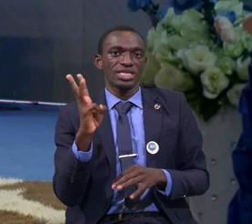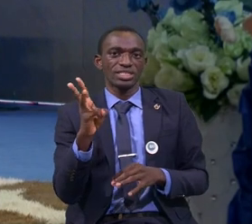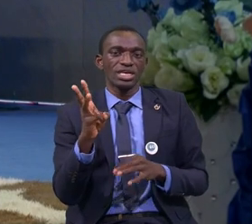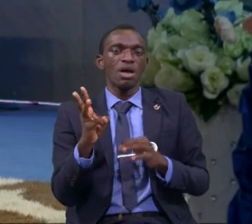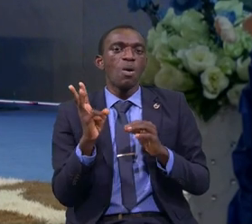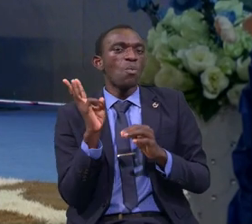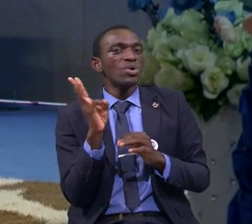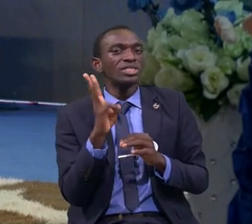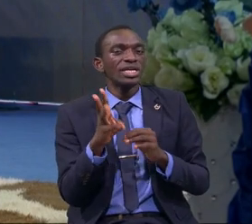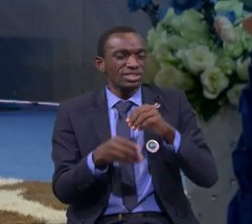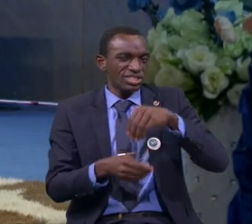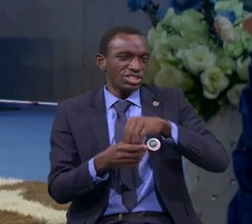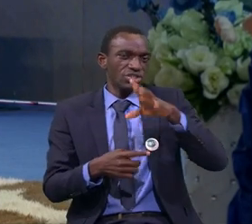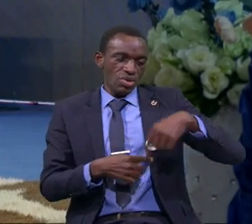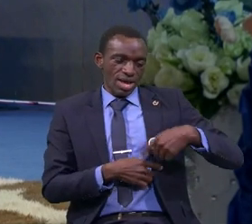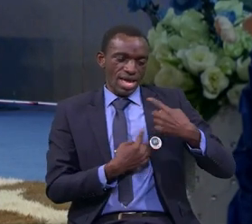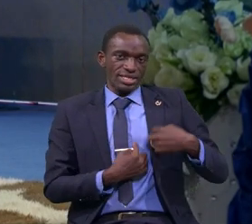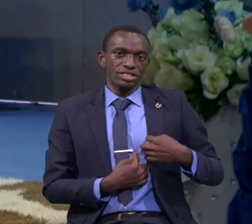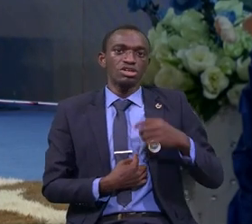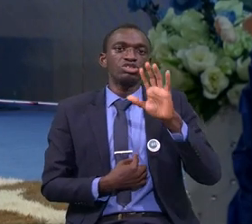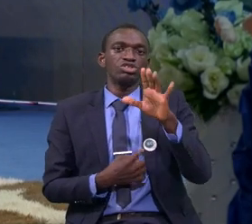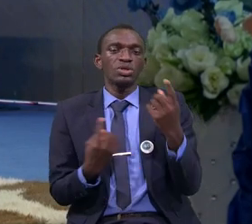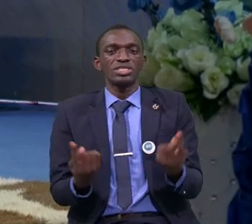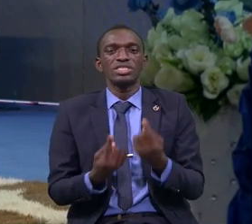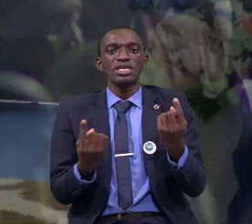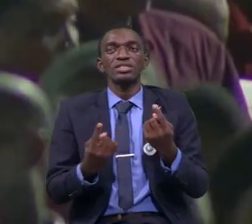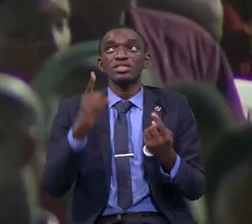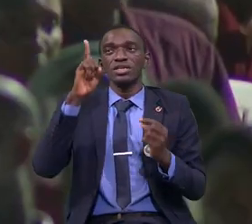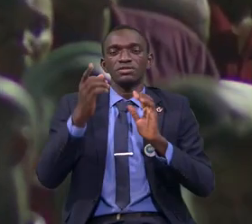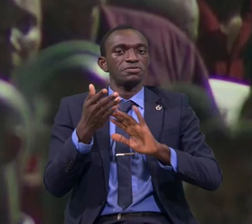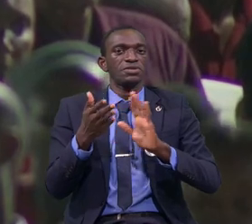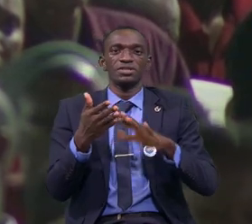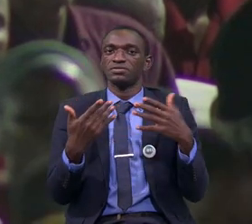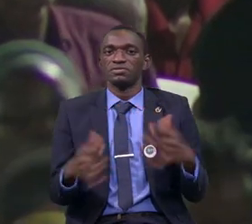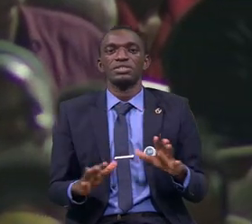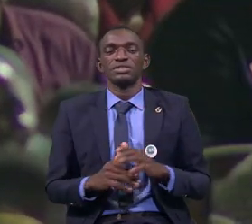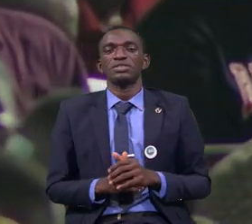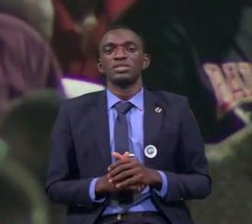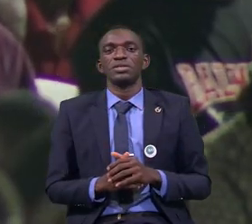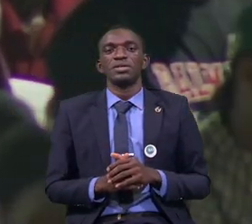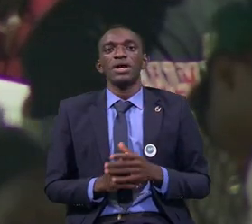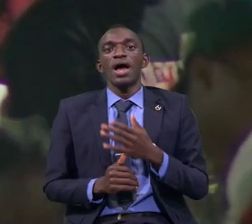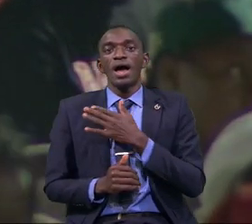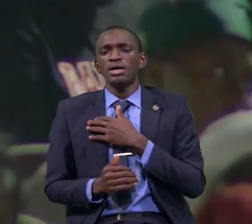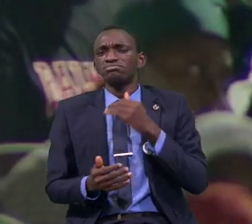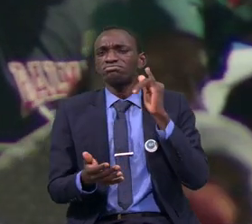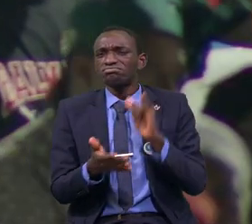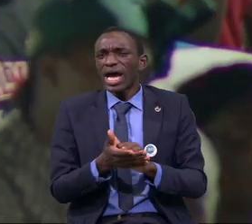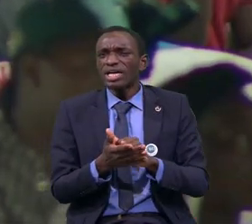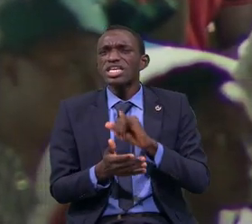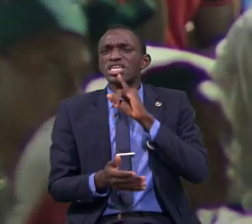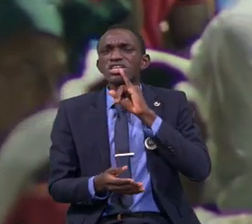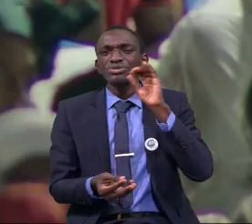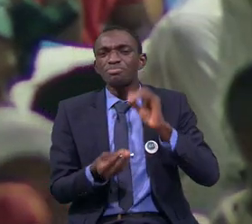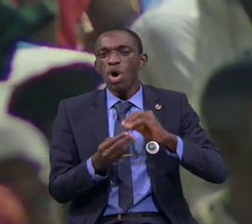your heart. Your sins are forgiven. That is more than